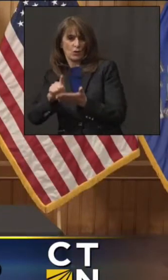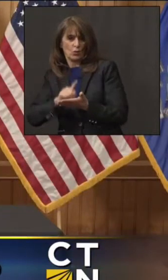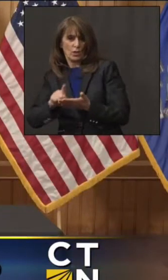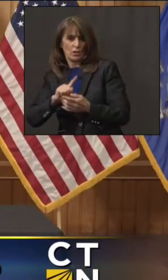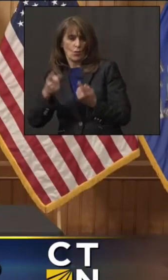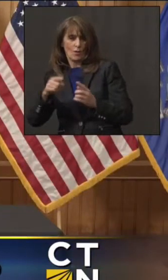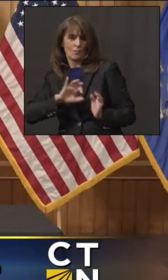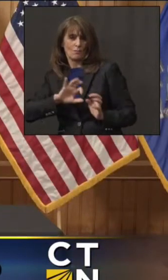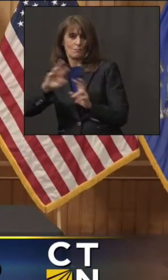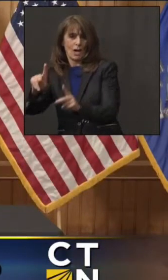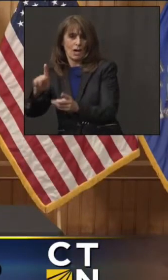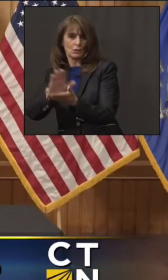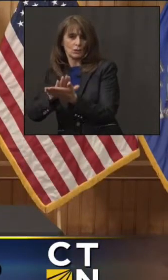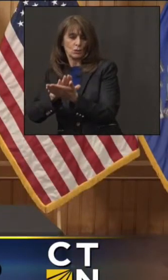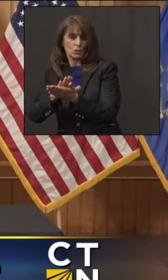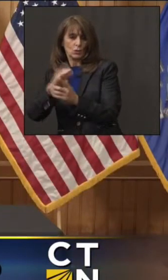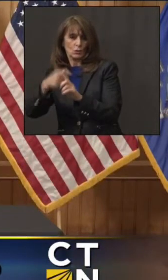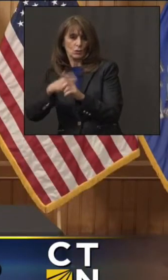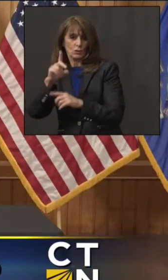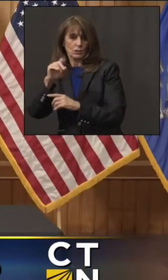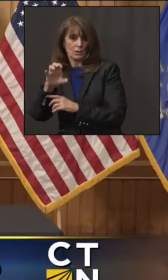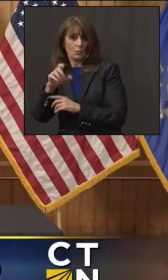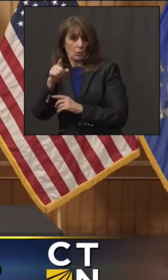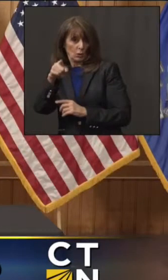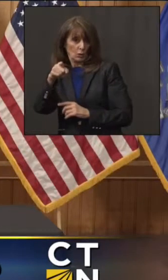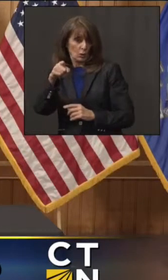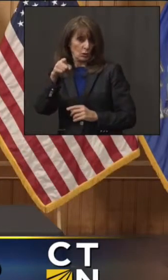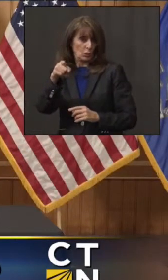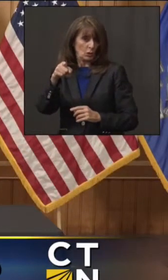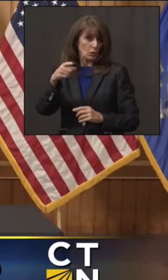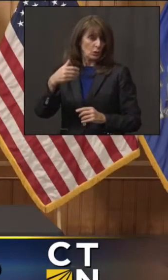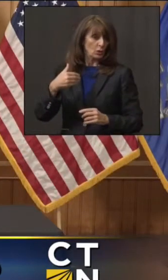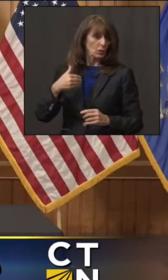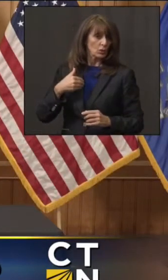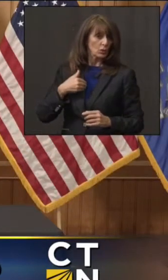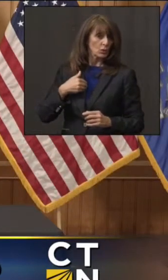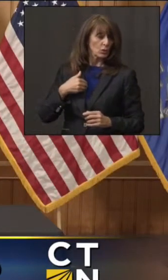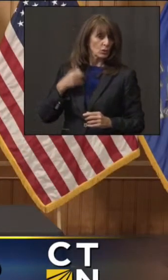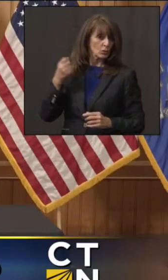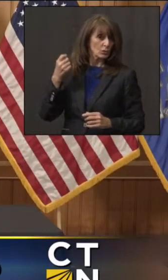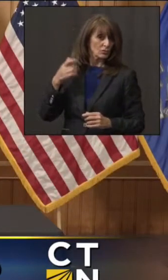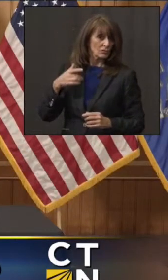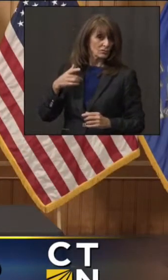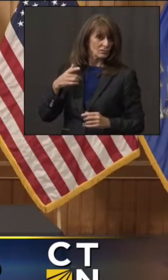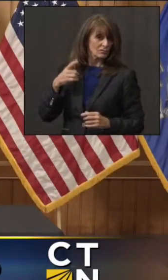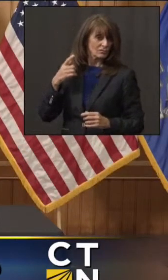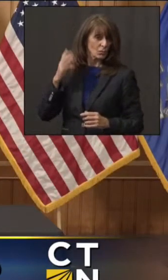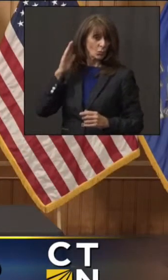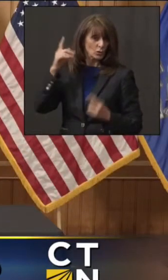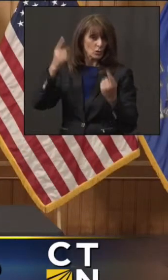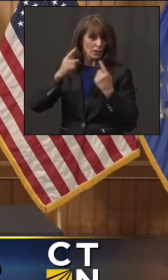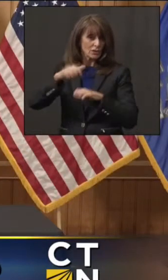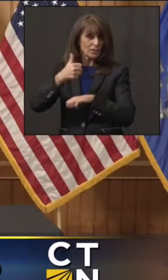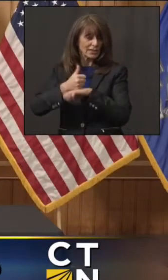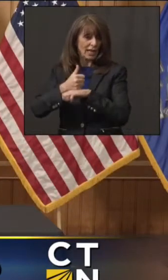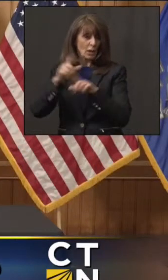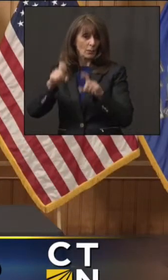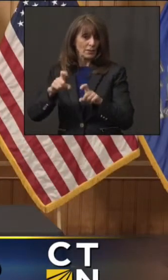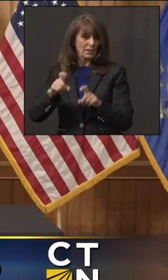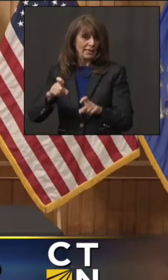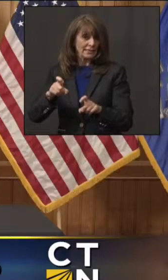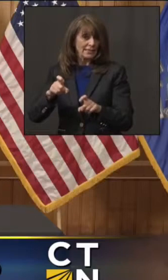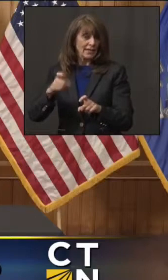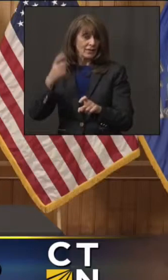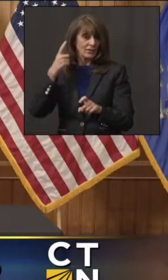to schools in December. Do you have any sense of whether or not you would consider instituting a similar policy in